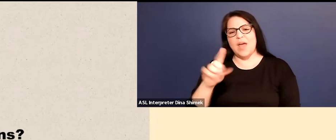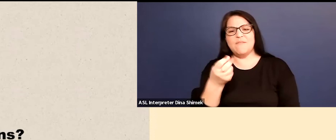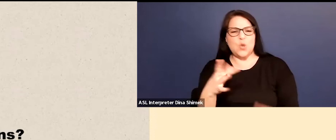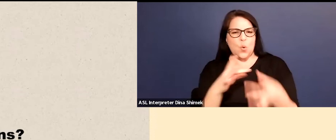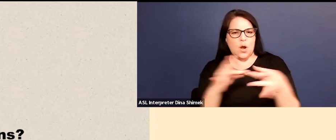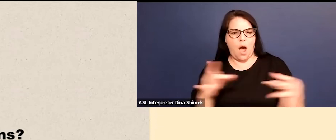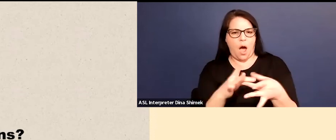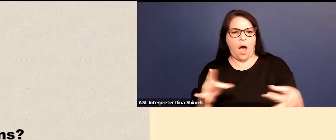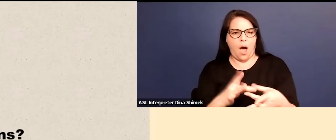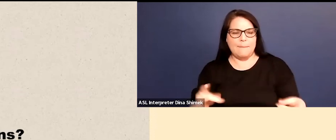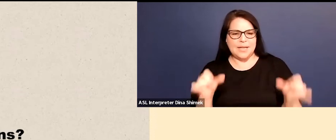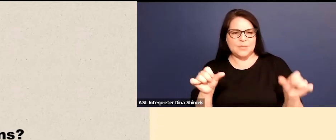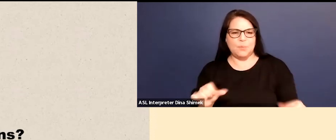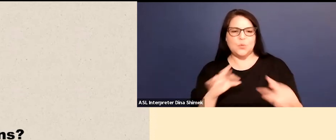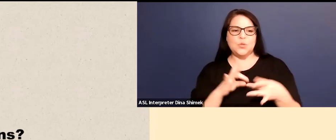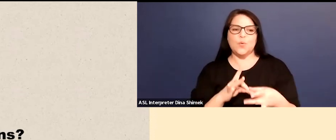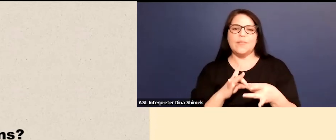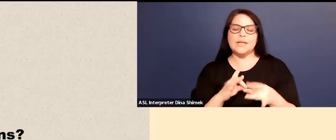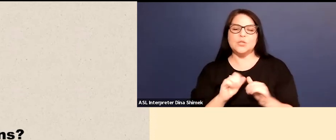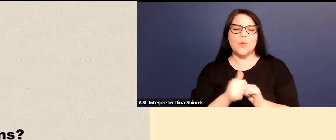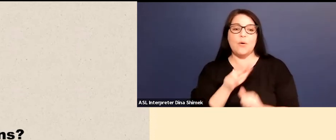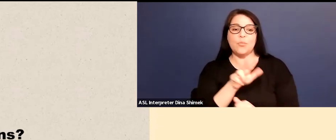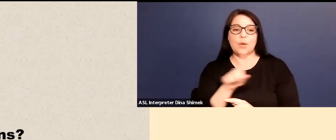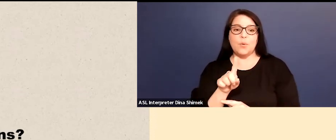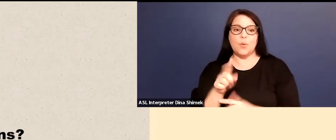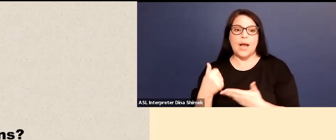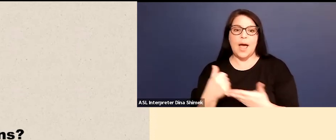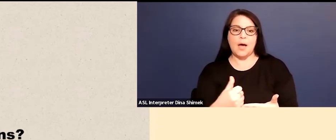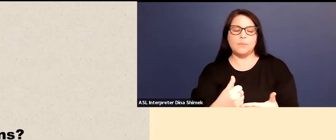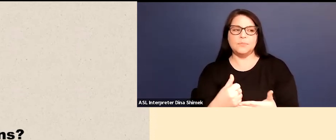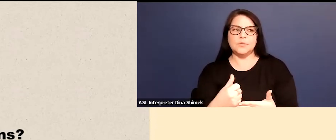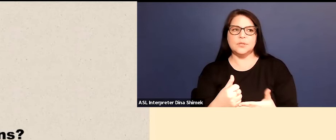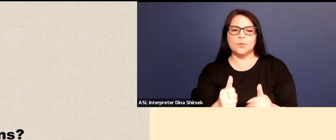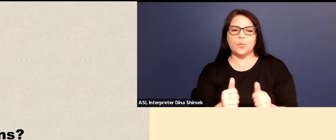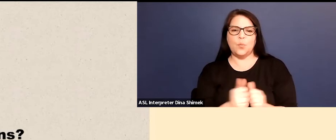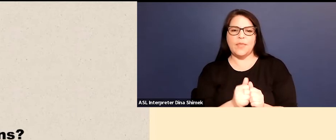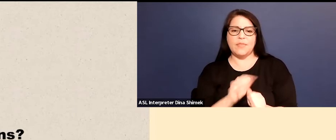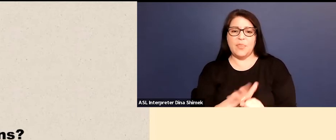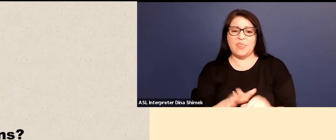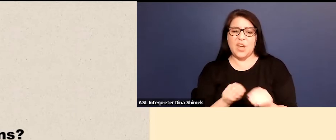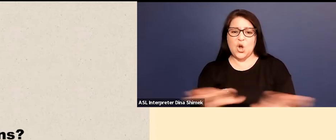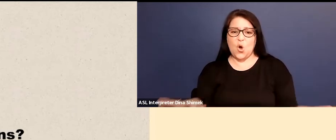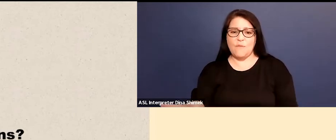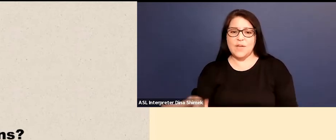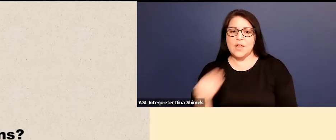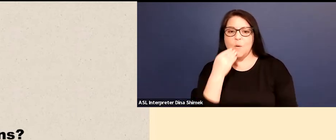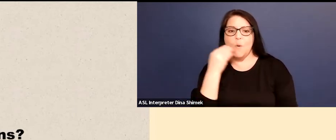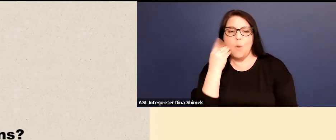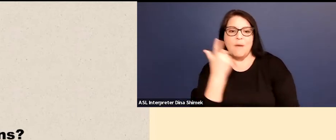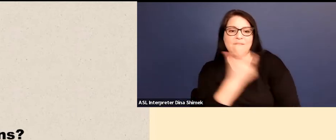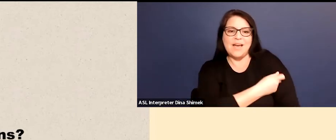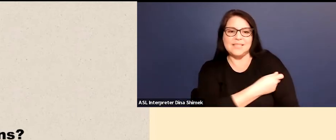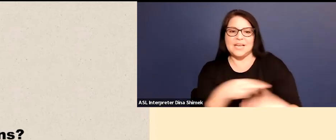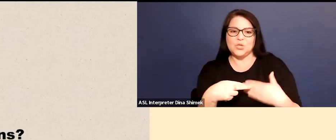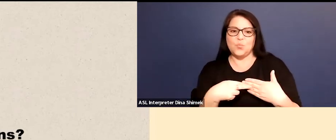comments relating to how 311 helped with the COVID-19 home vaccination